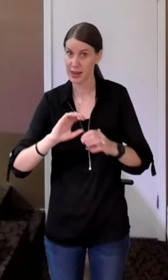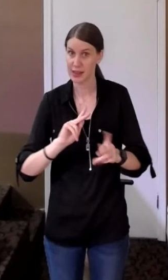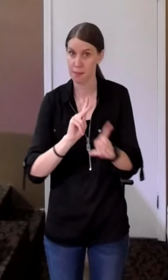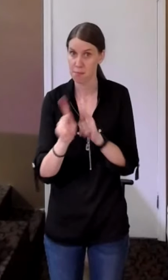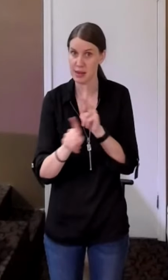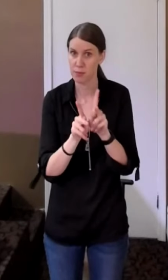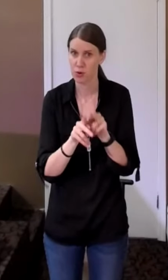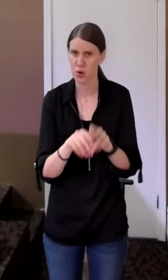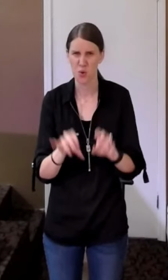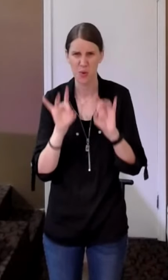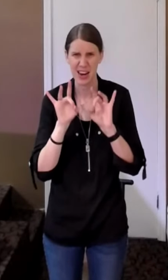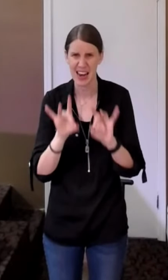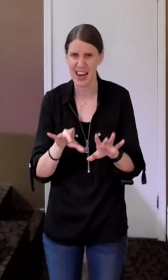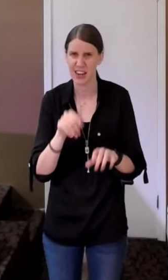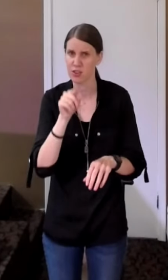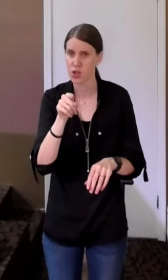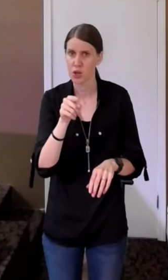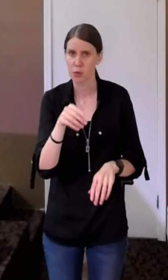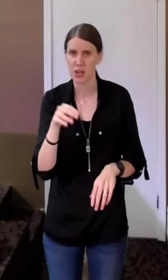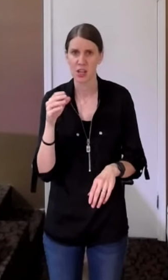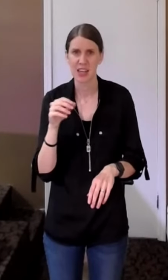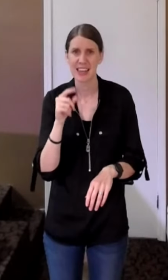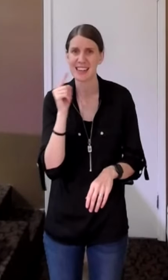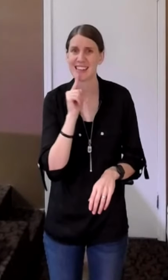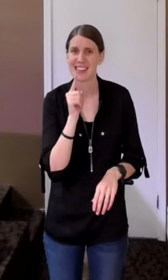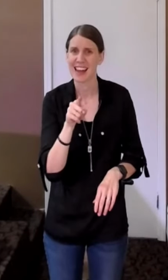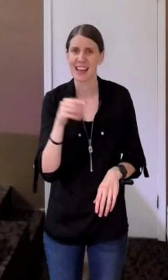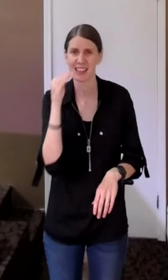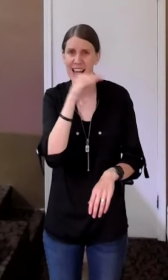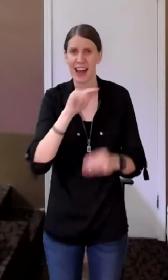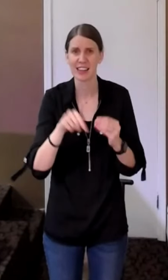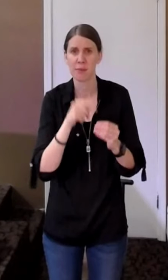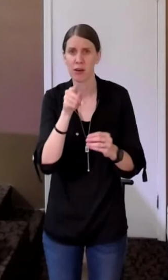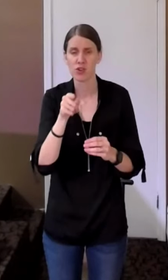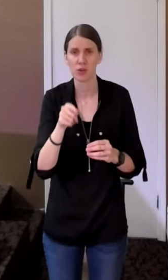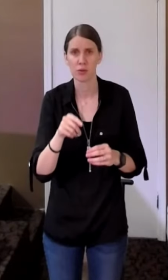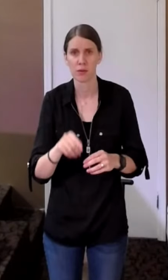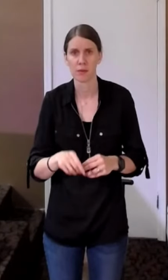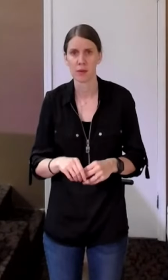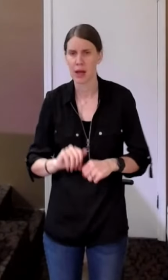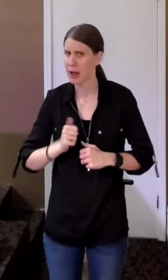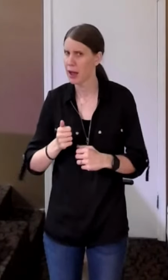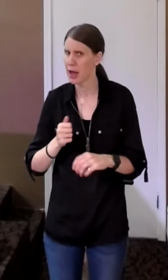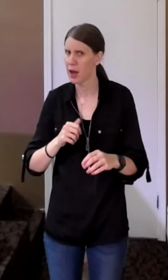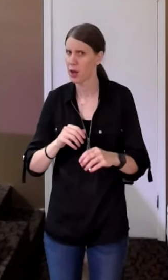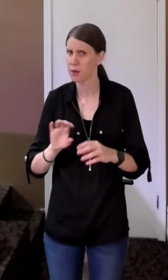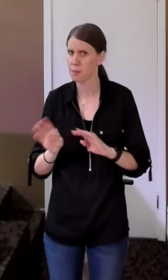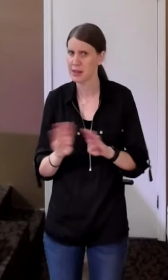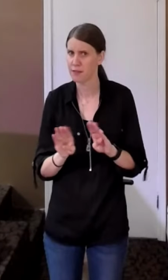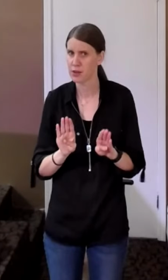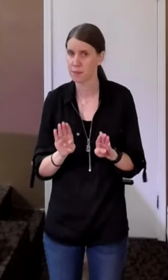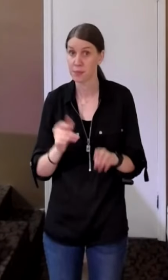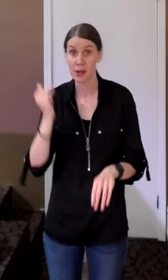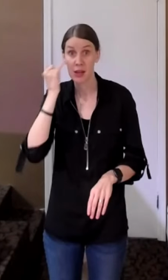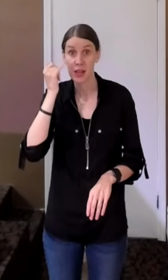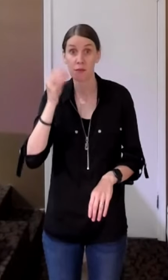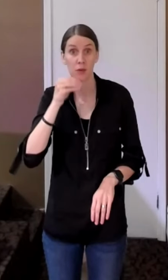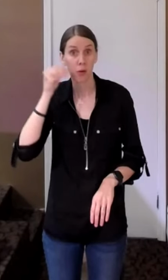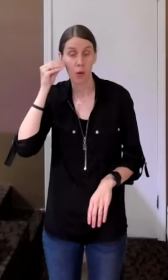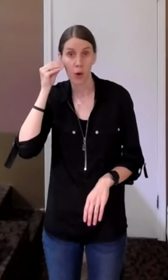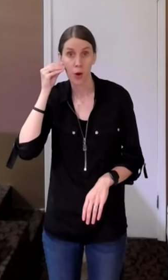treat the person that's speaking lies about you? You know, all of those things. And if we're doing that in the home, and the mother has